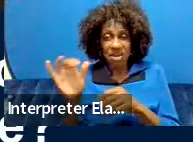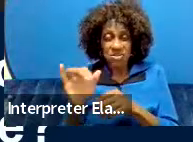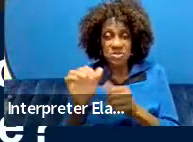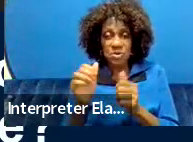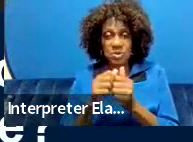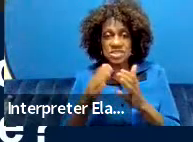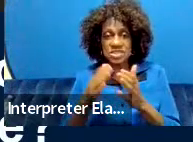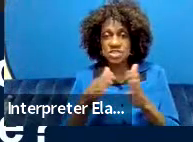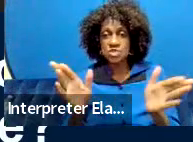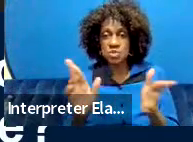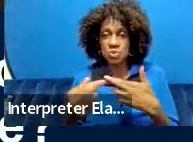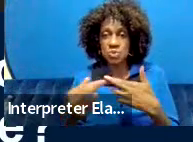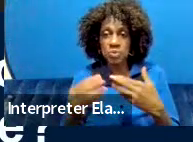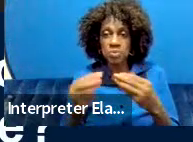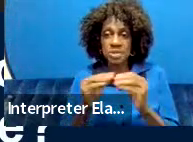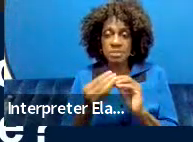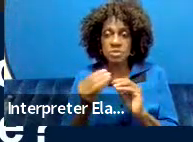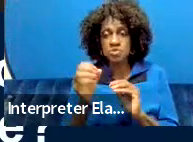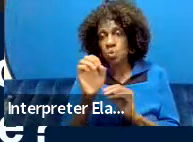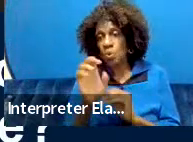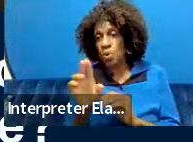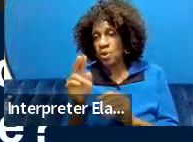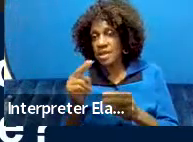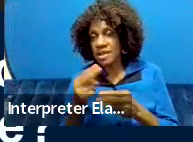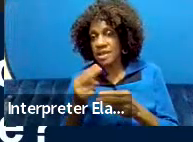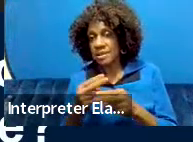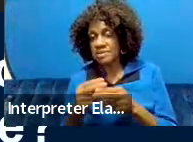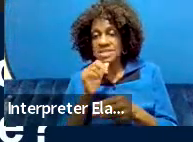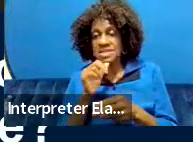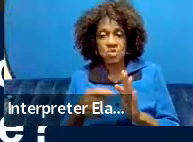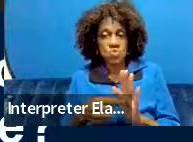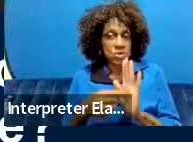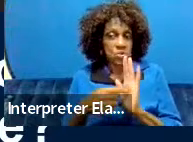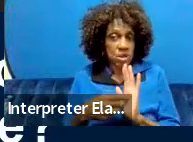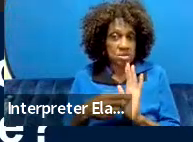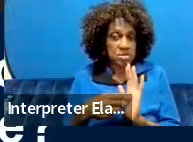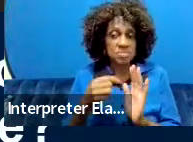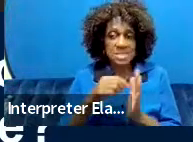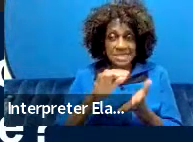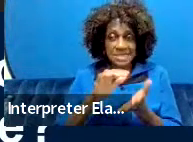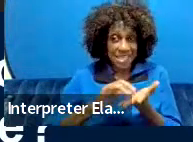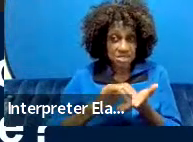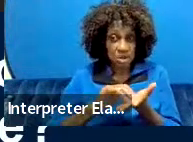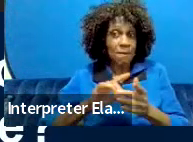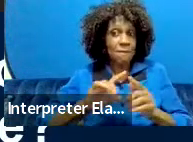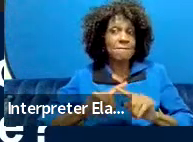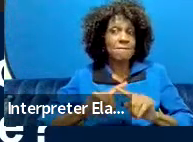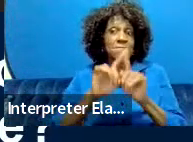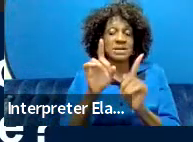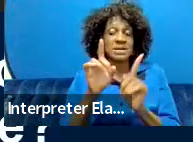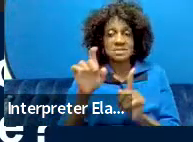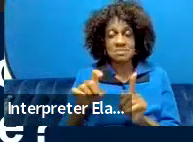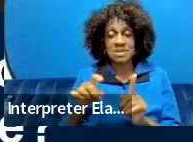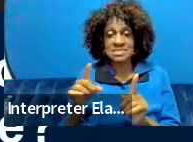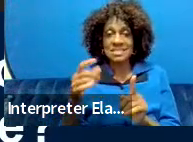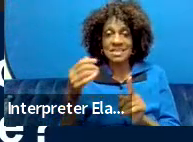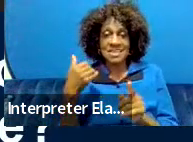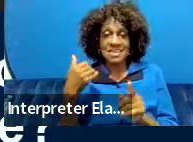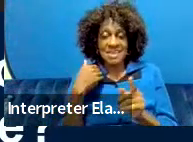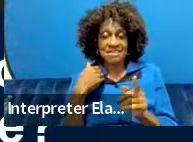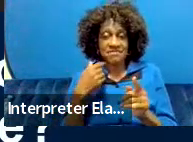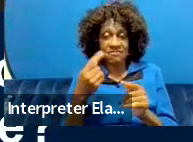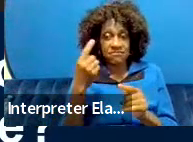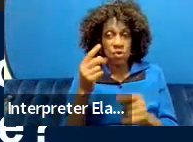general room numbers or names are not required to be tactile, but they must meet the criteria for